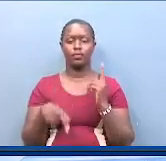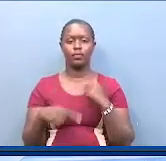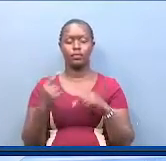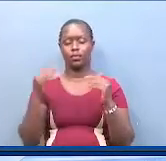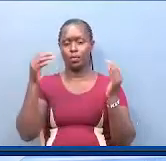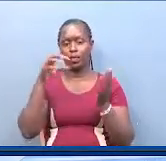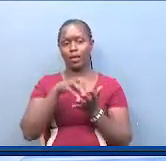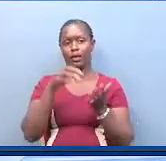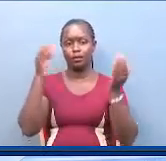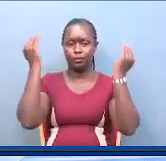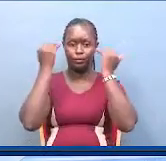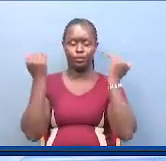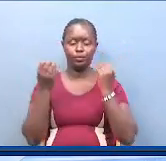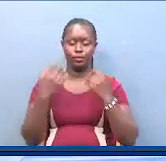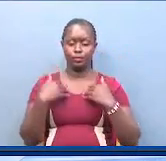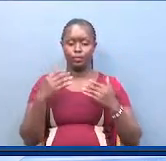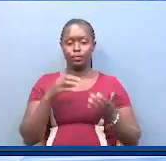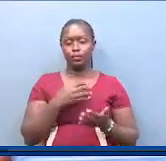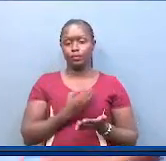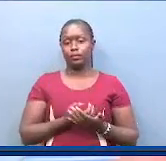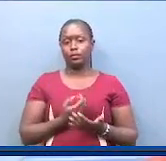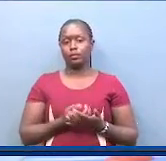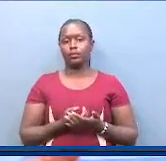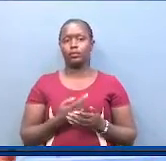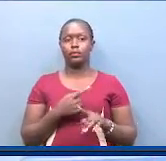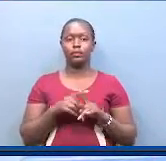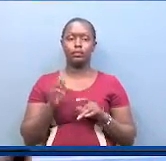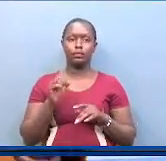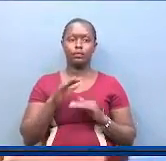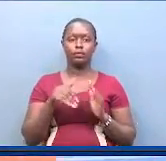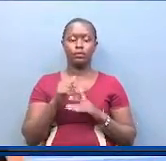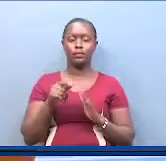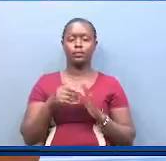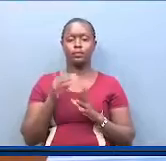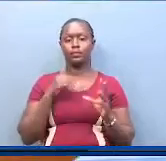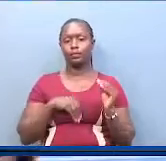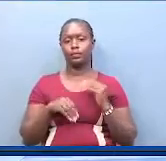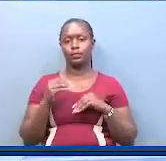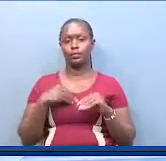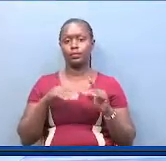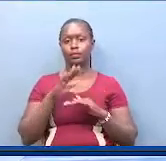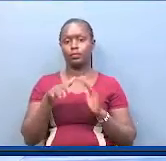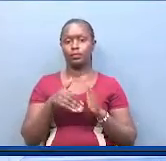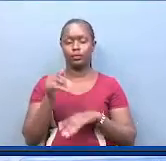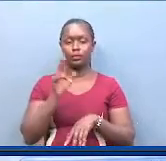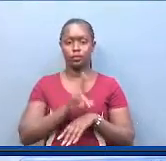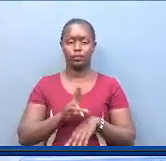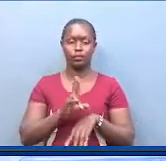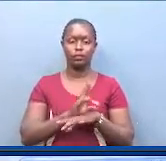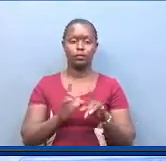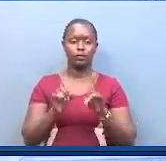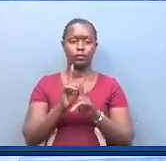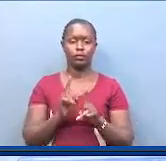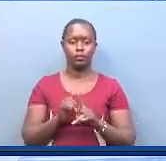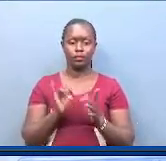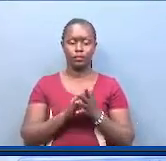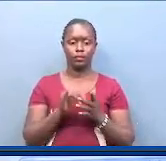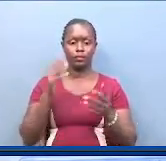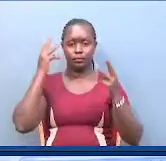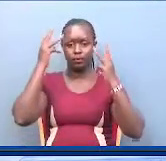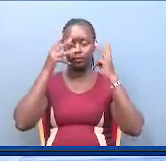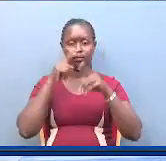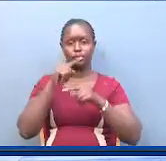in court if you have evidence. So all this corruption mantra that they're using, going, in fact, I was really